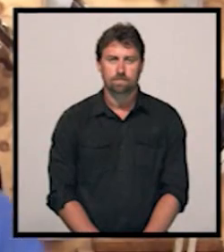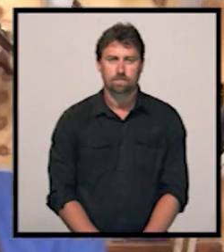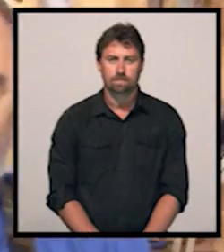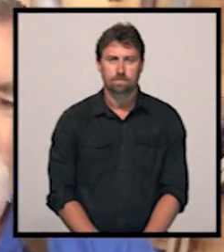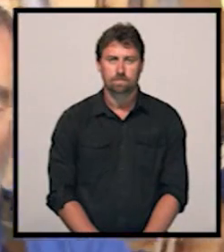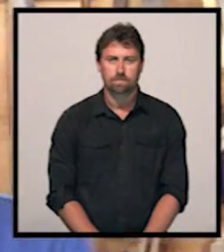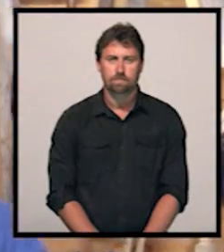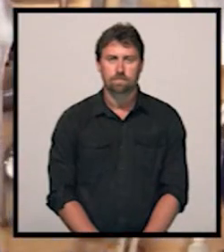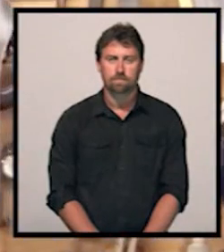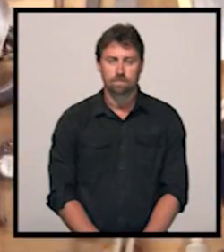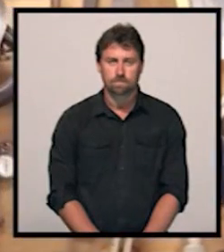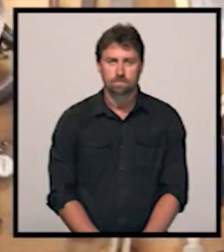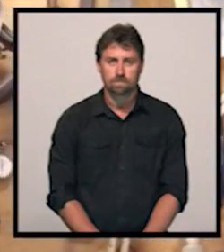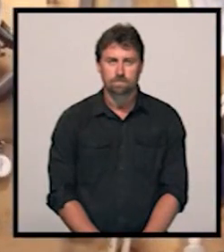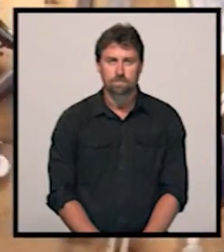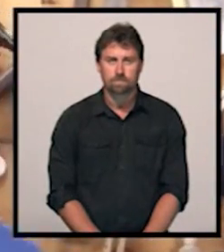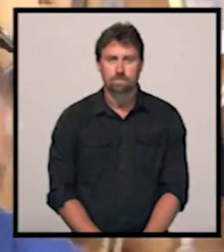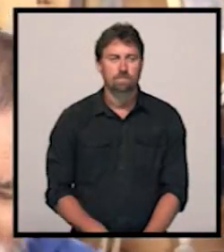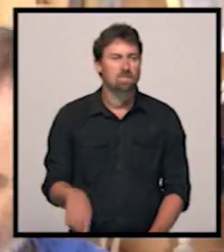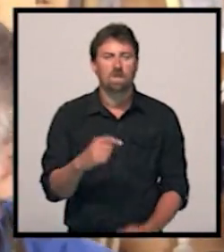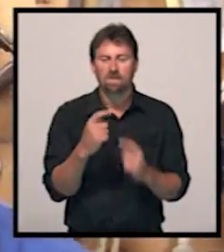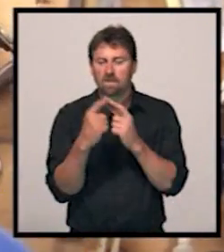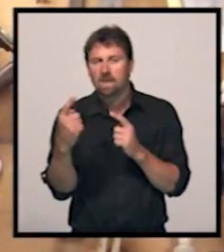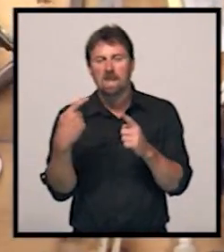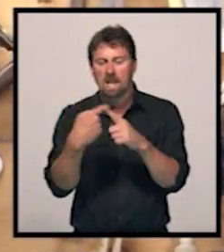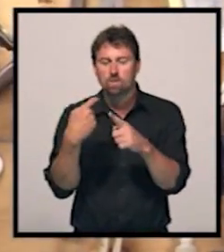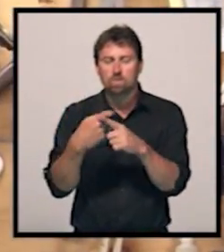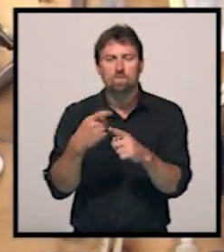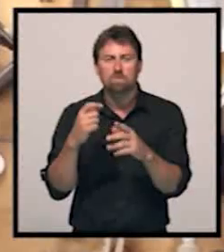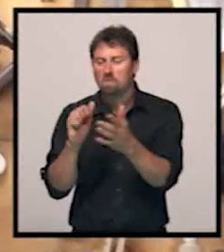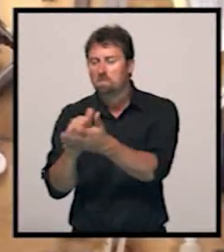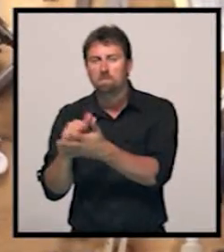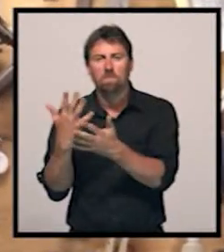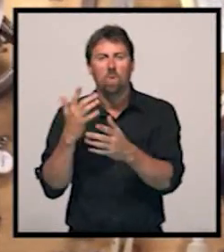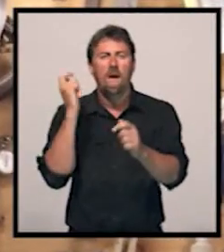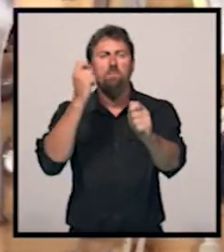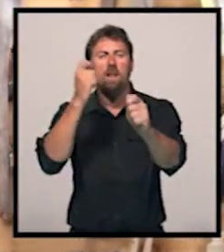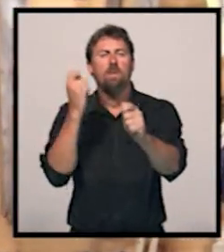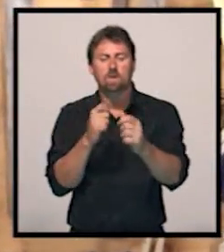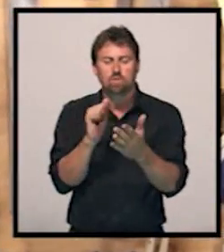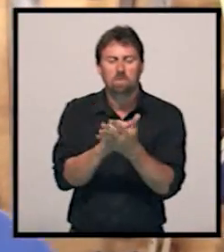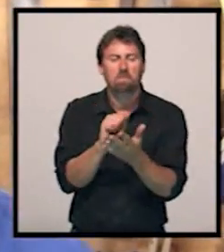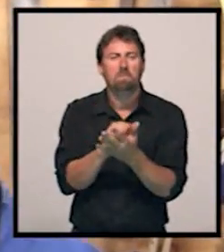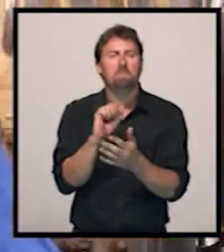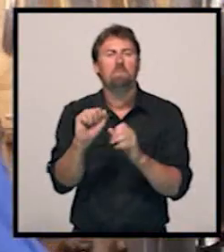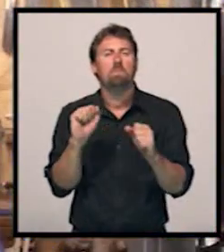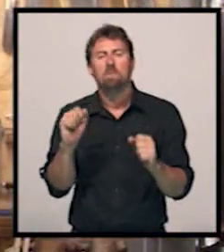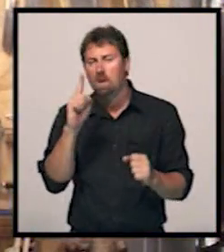Okay. Now if you're near a kitchen shop or a cabinet maker's shop, just go down and ask them for a little bit